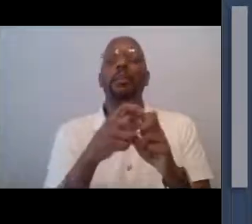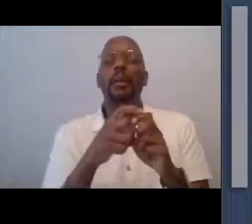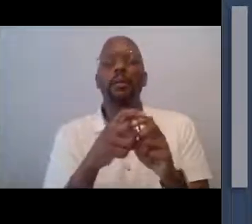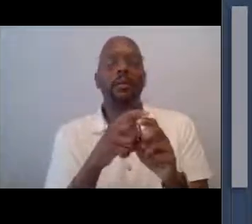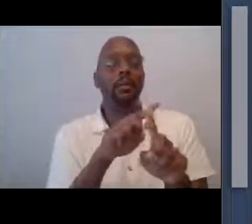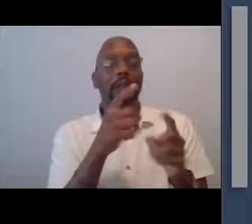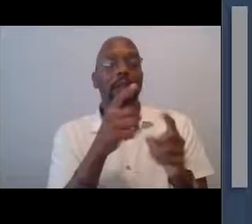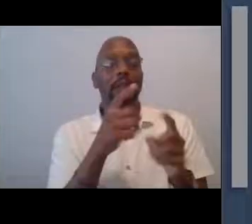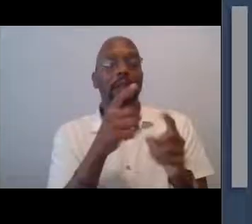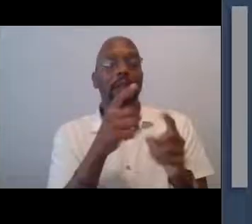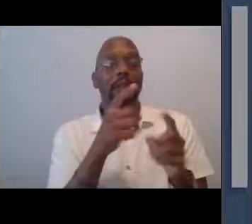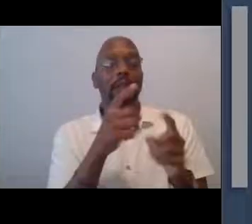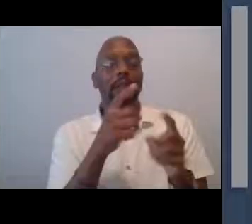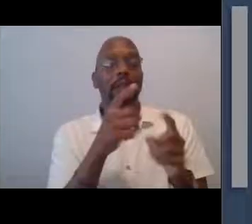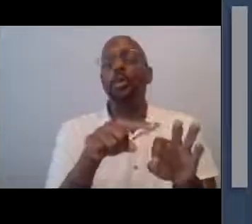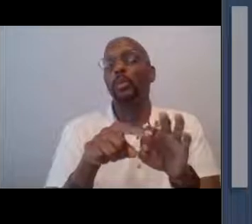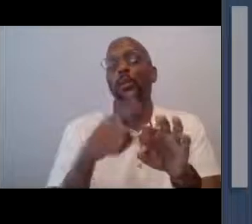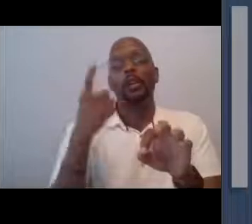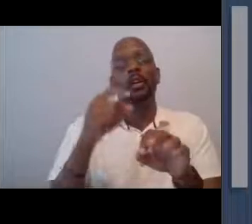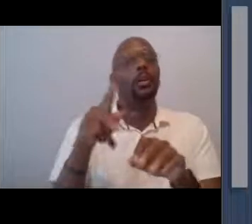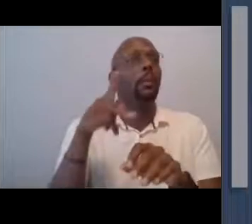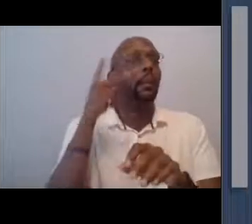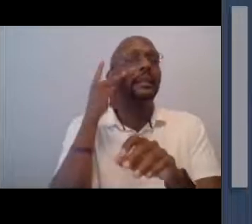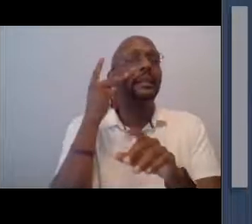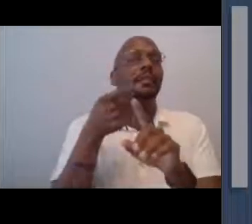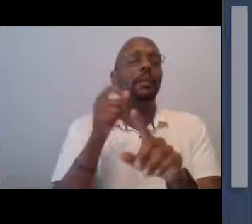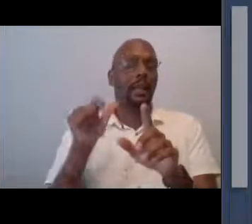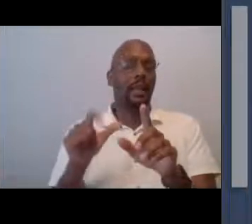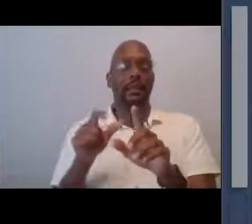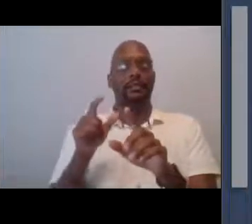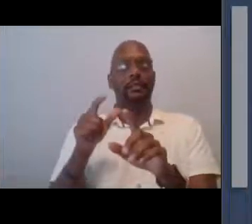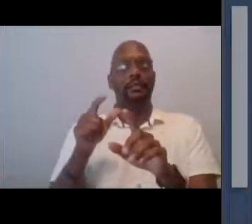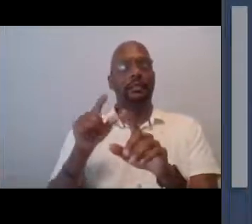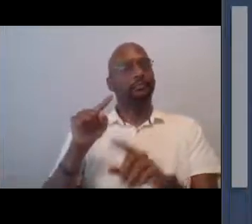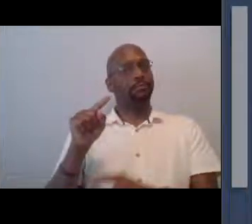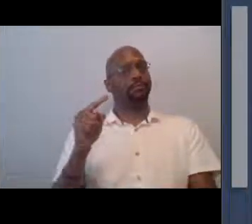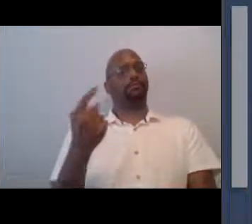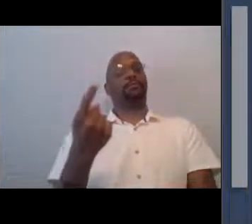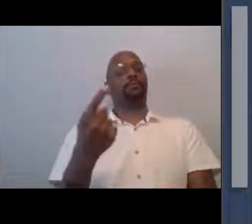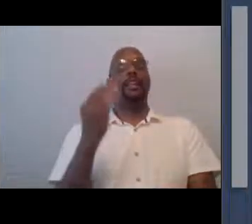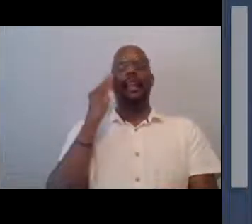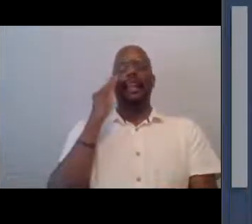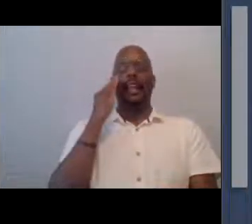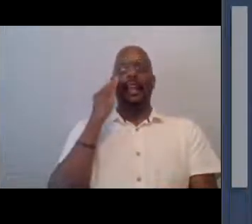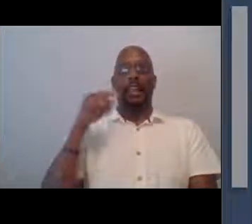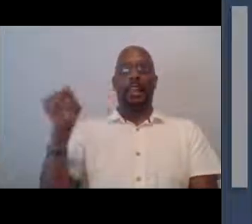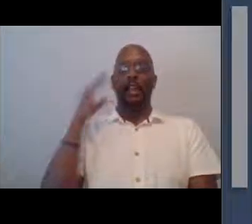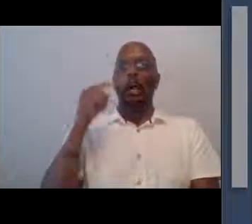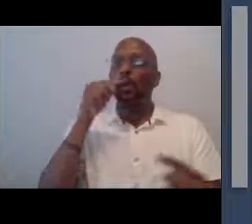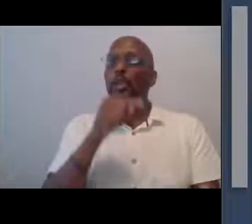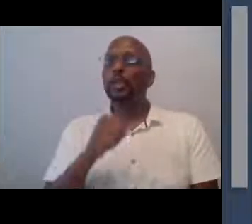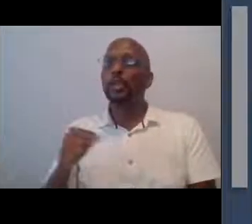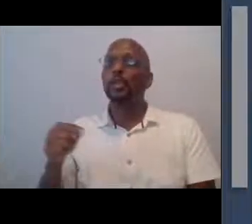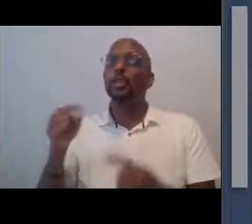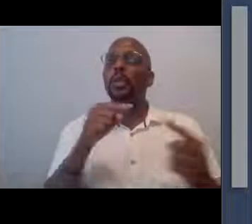of those politicians from Los Angeles are so hurtful. They know the struggle, but they took their eyes off the